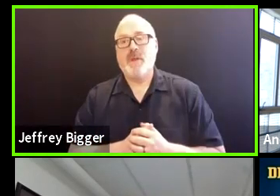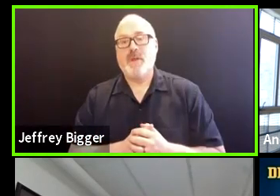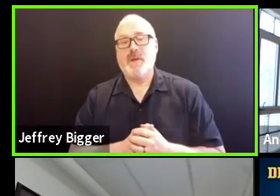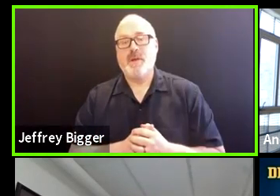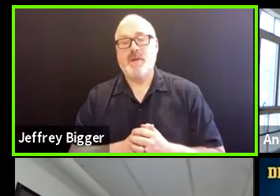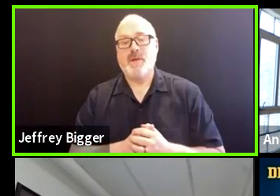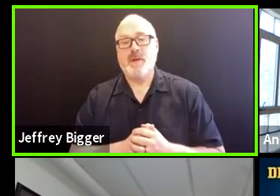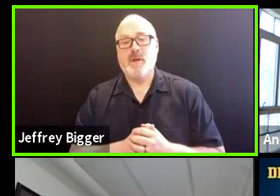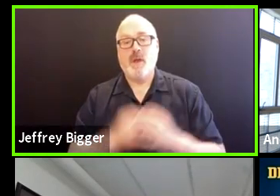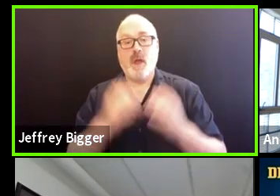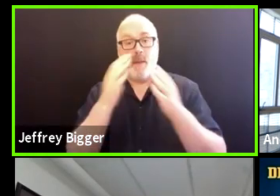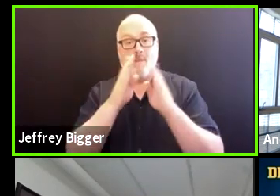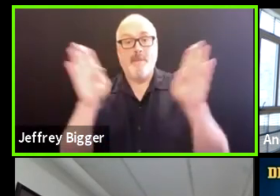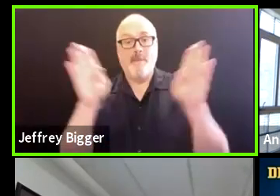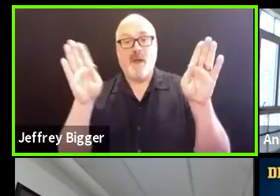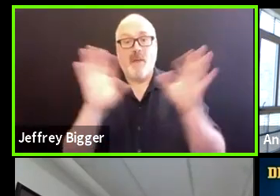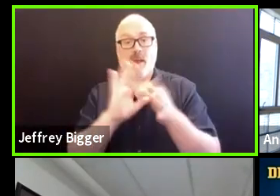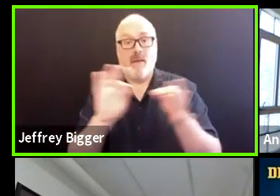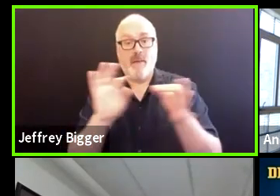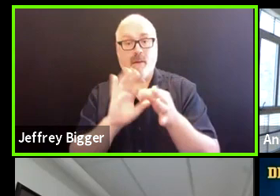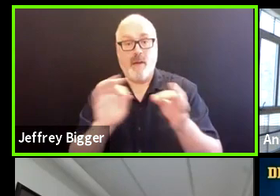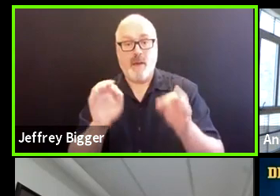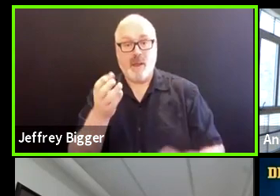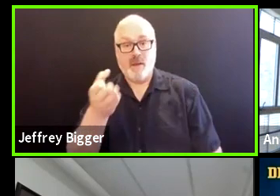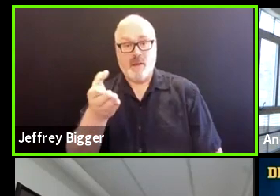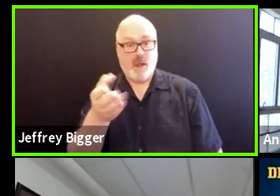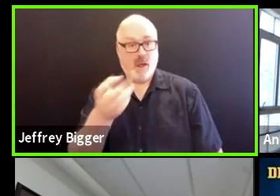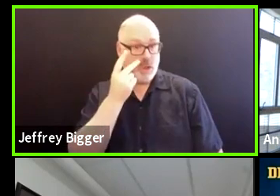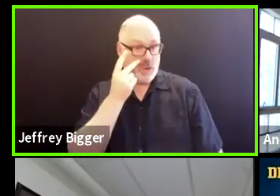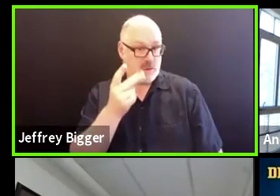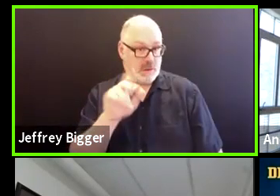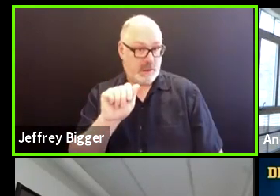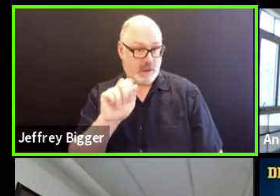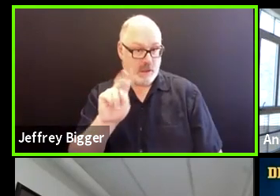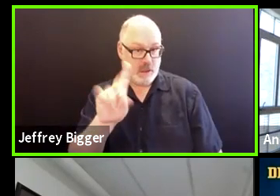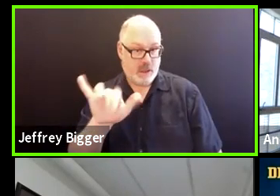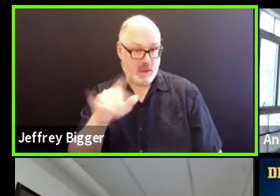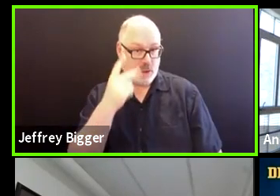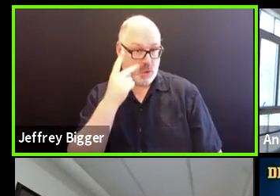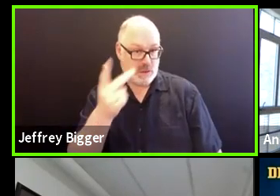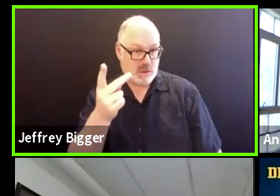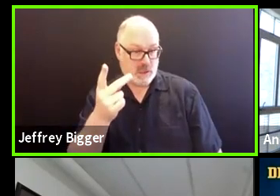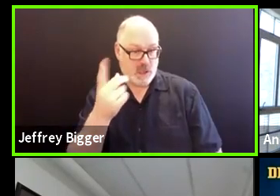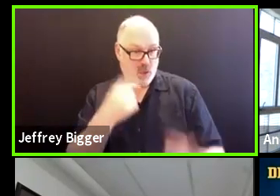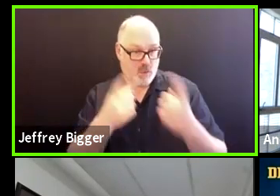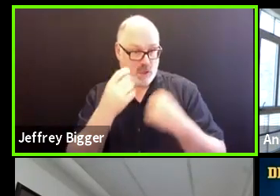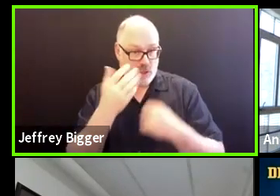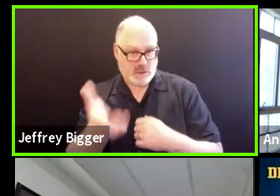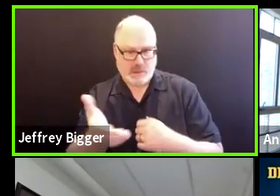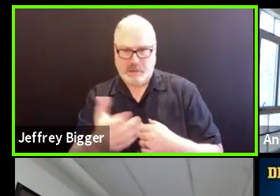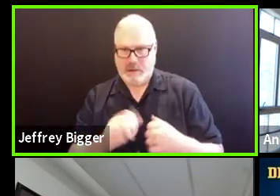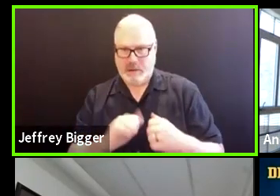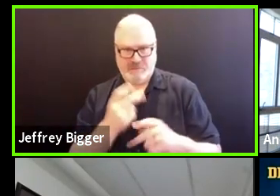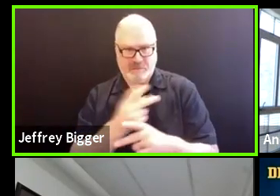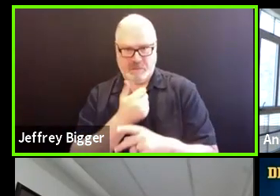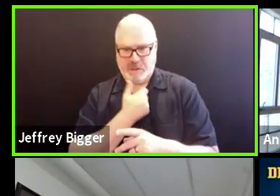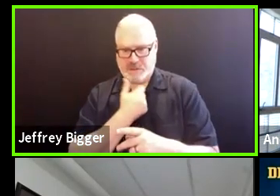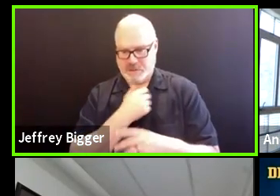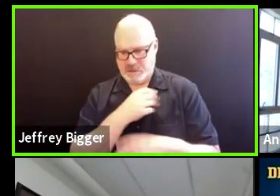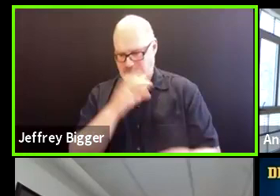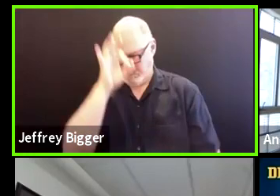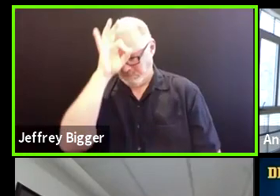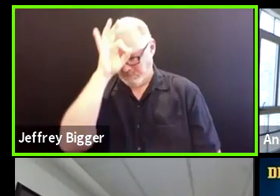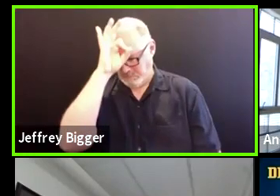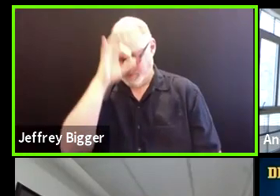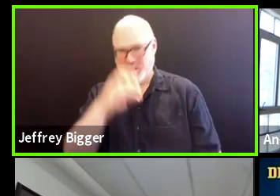Are there public comments out there? Andy, you seem to know when there was a question. I don't know how to figure that one out.